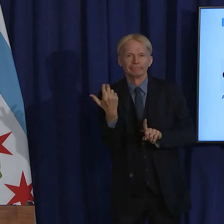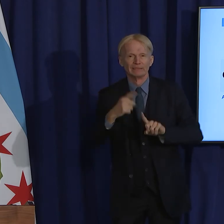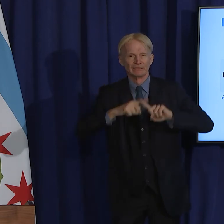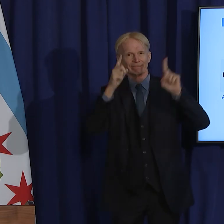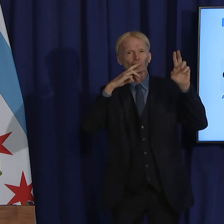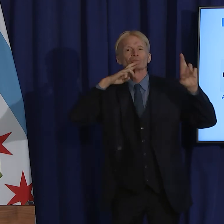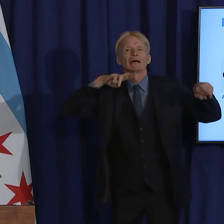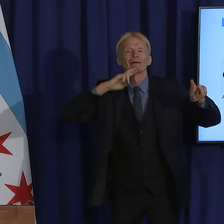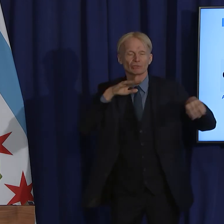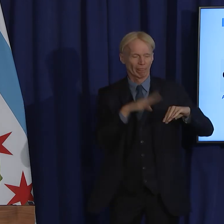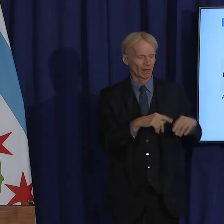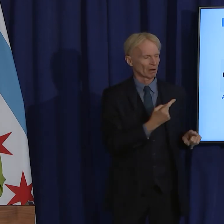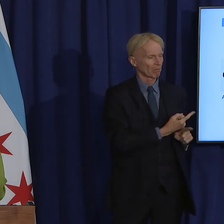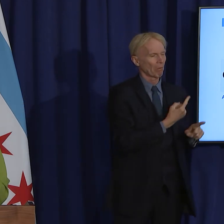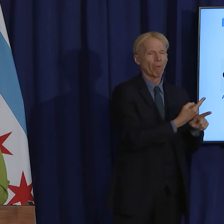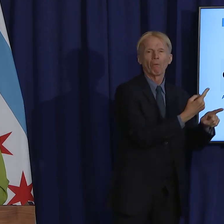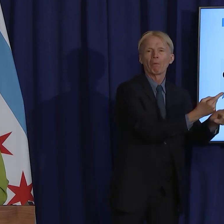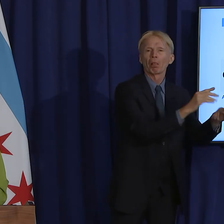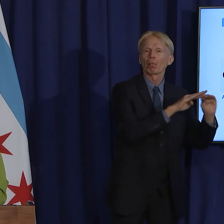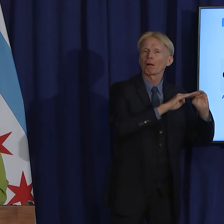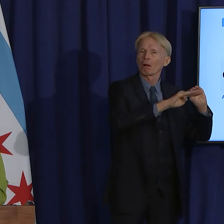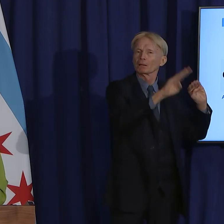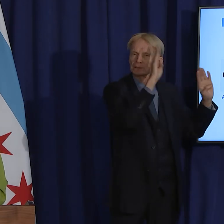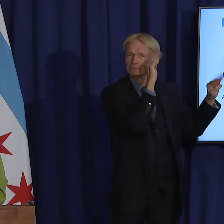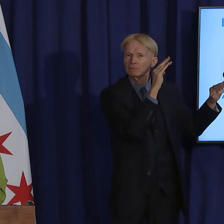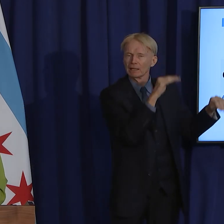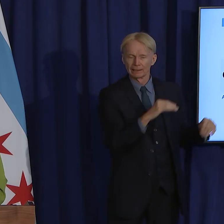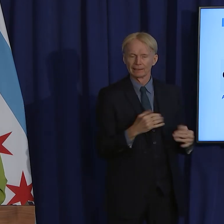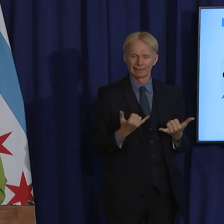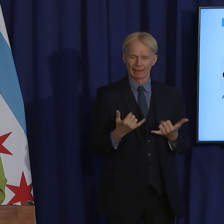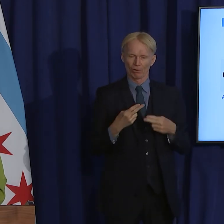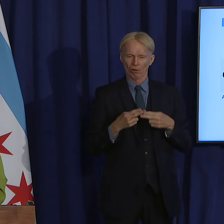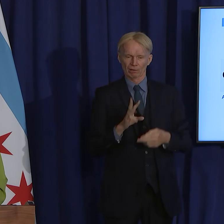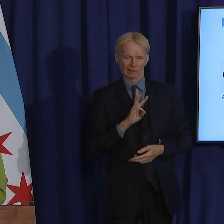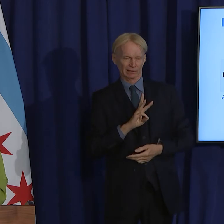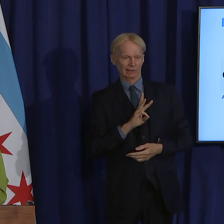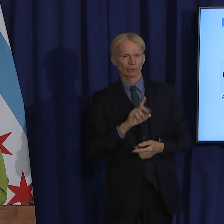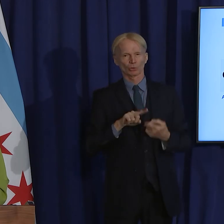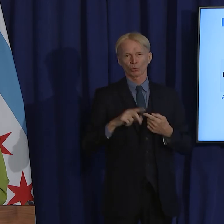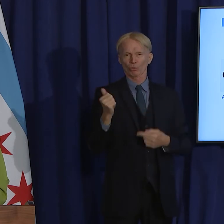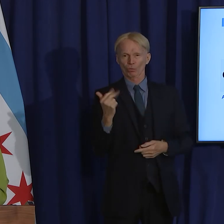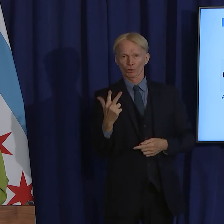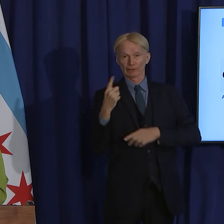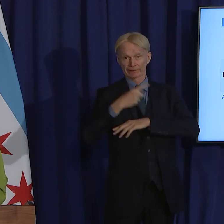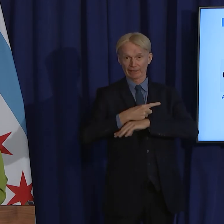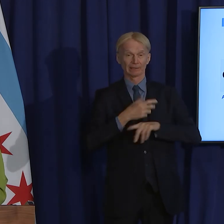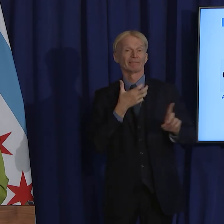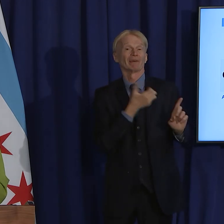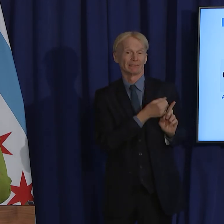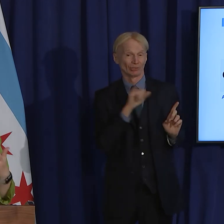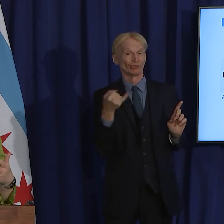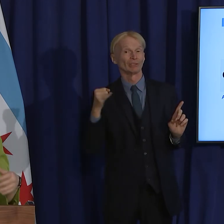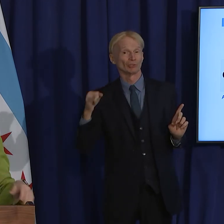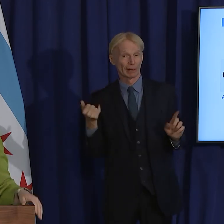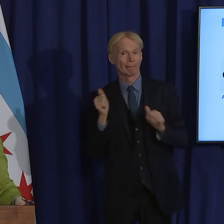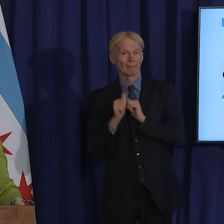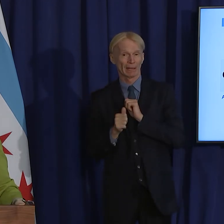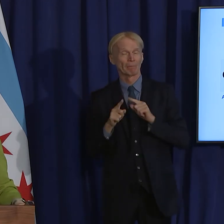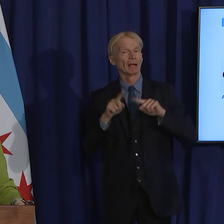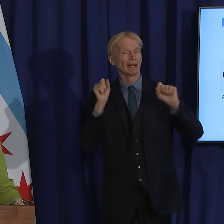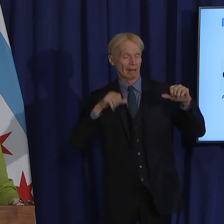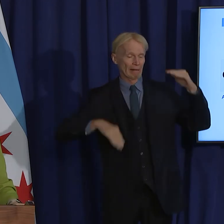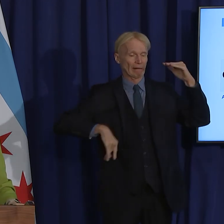the typically, in this case, they ranged from 6 to 13 days after vaccination, but we're saying up to 3